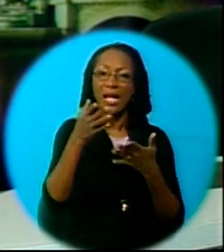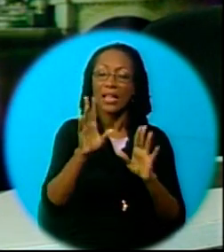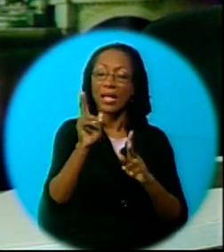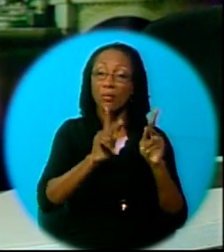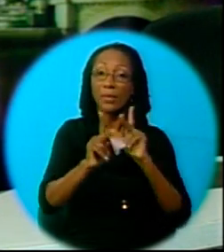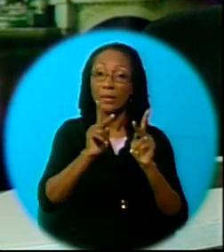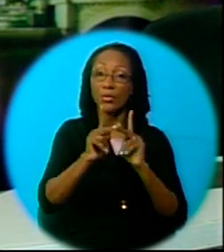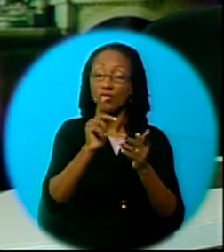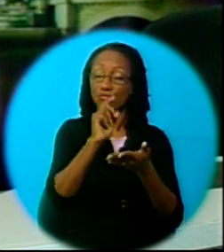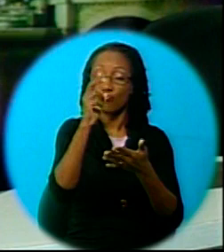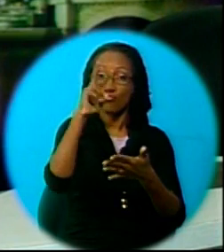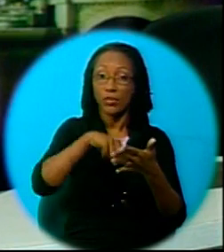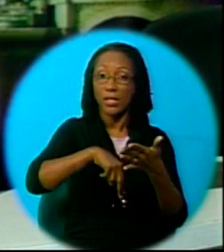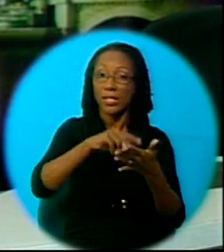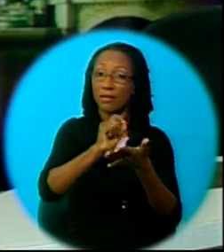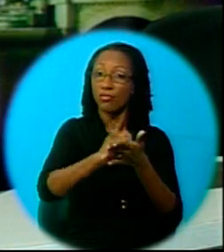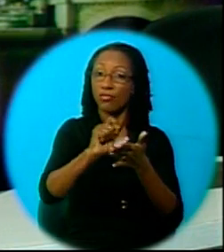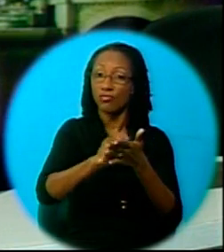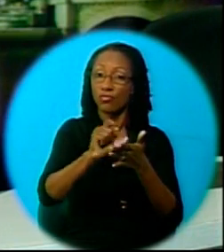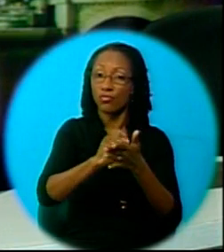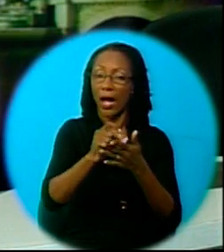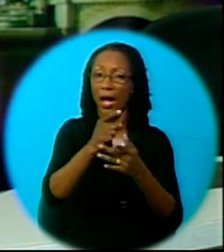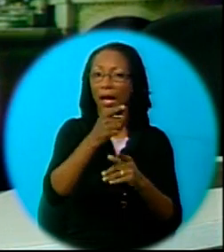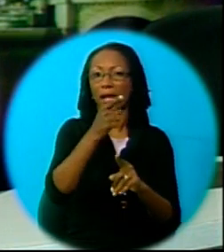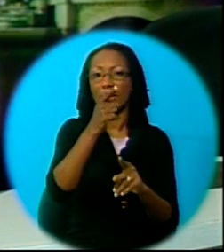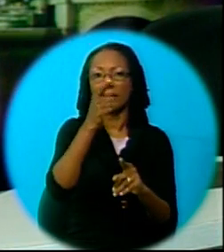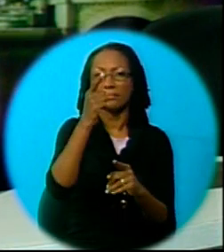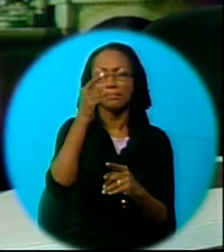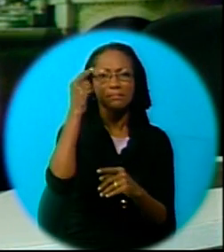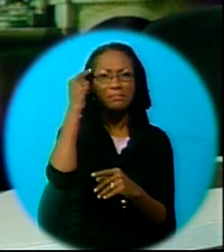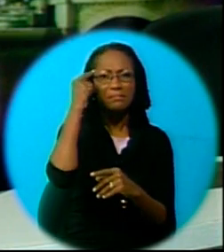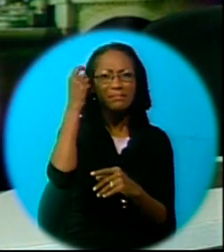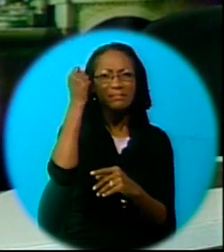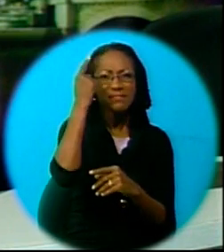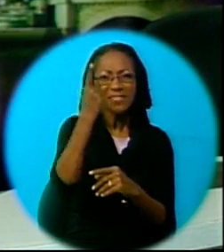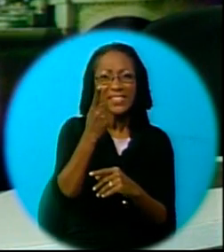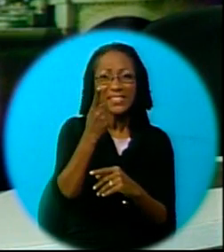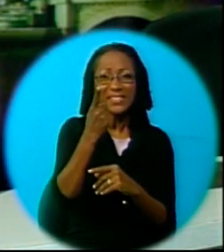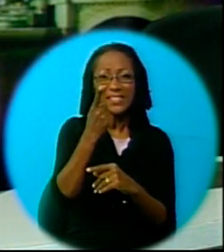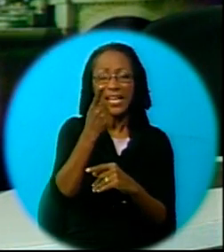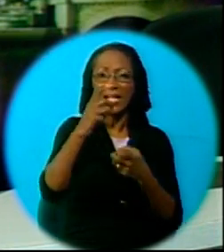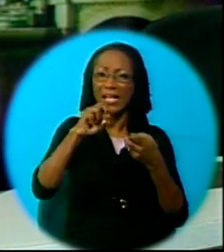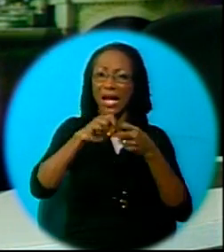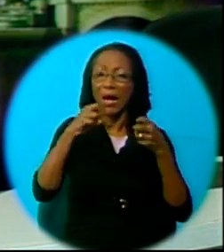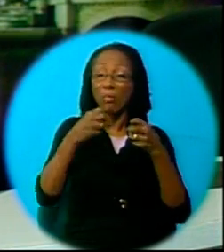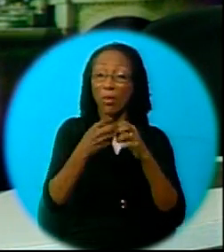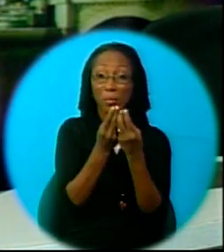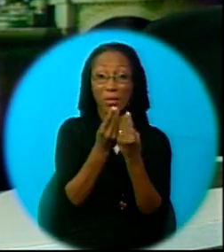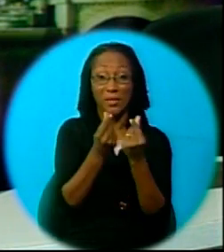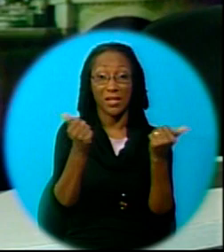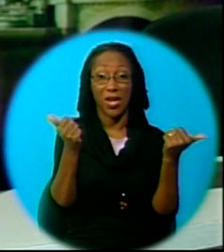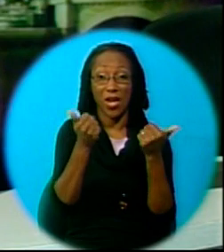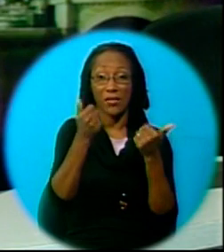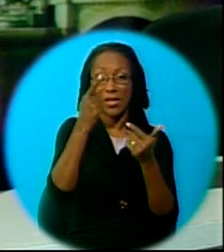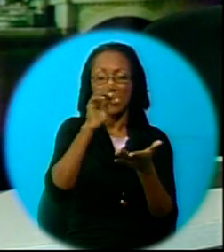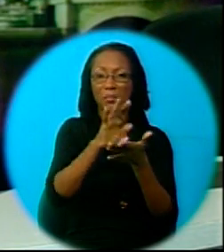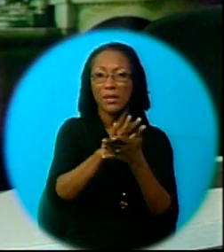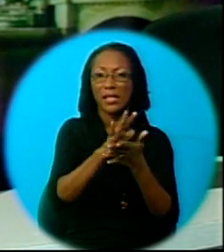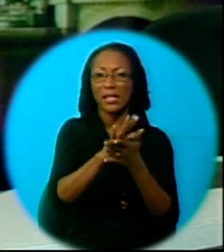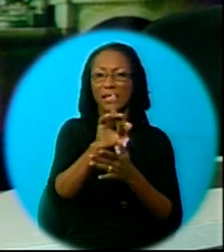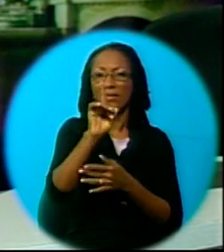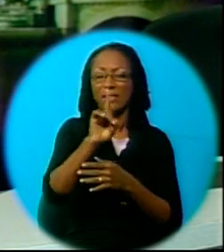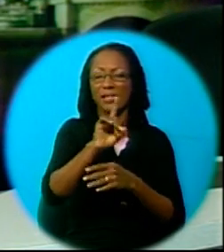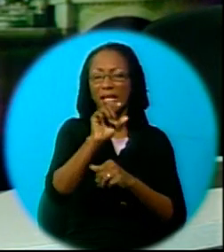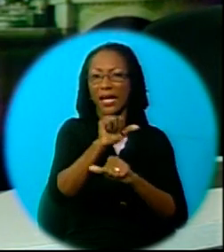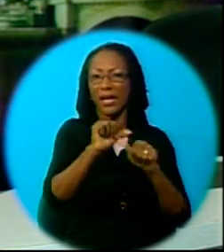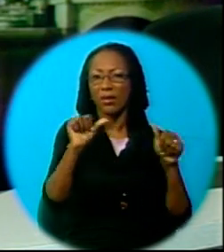write critically and engage in problem solving, among other things. She believes this is one area where Barbados has